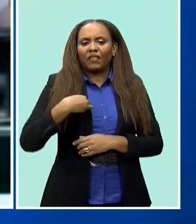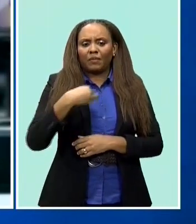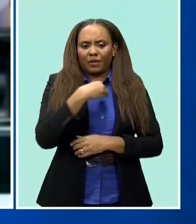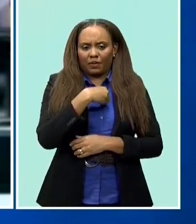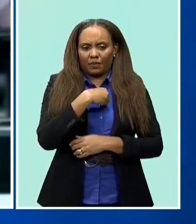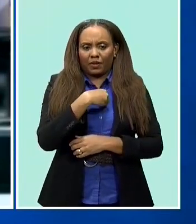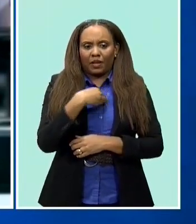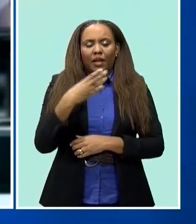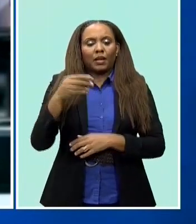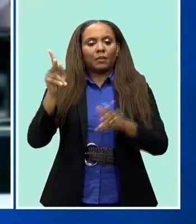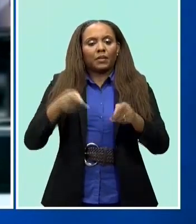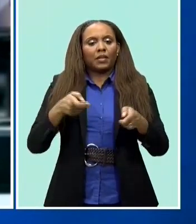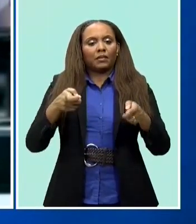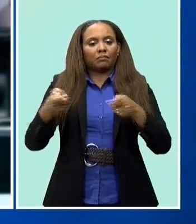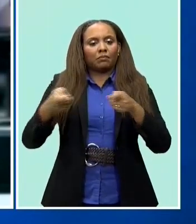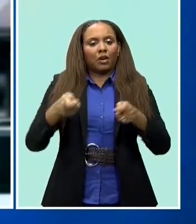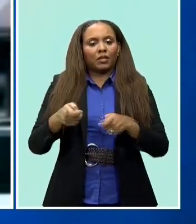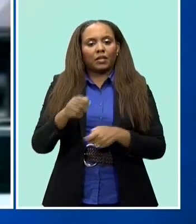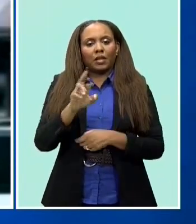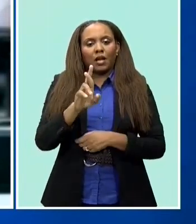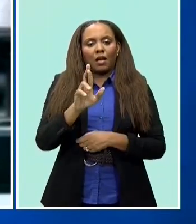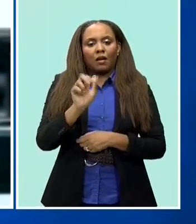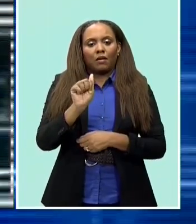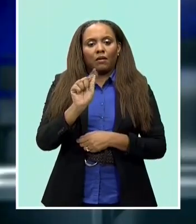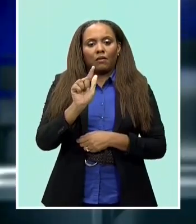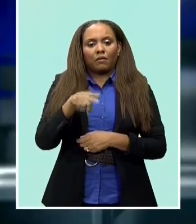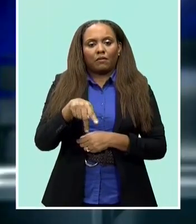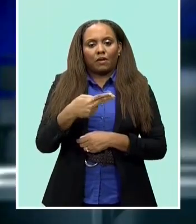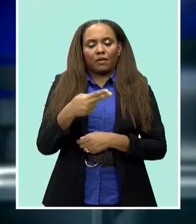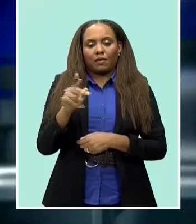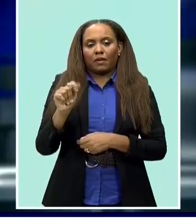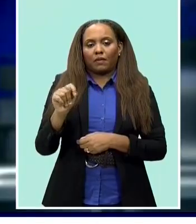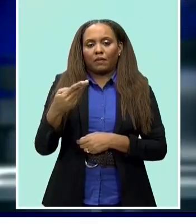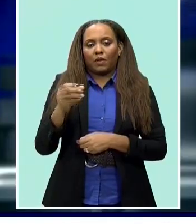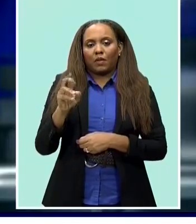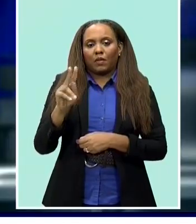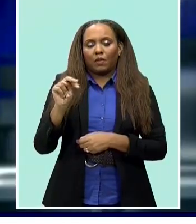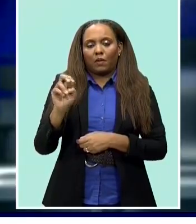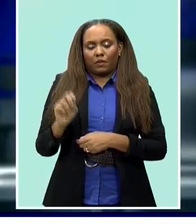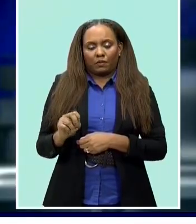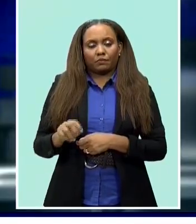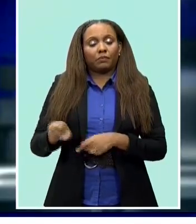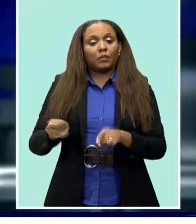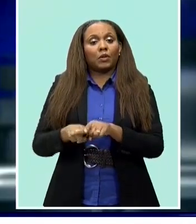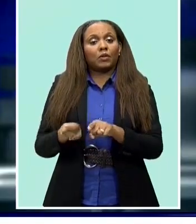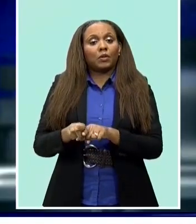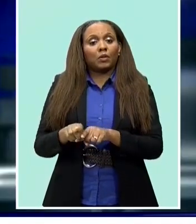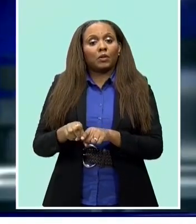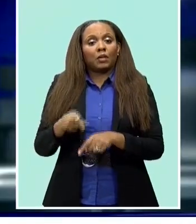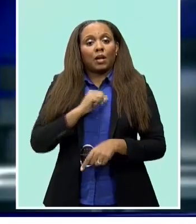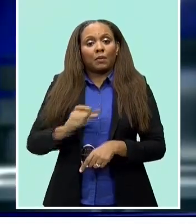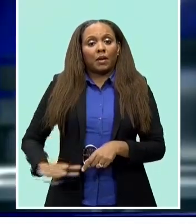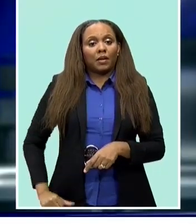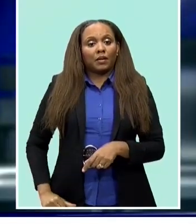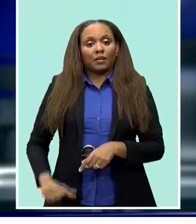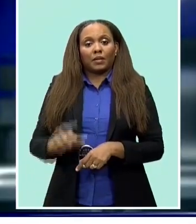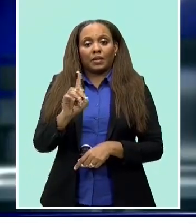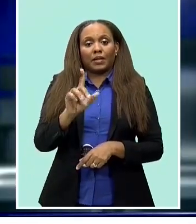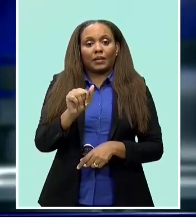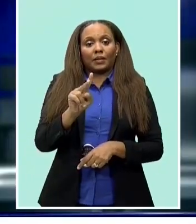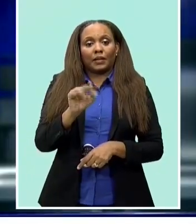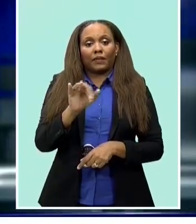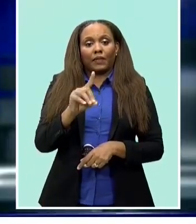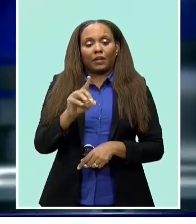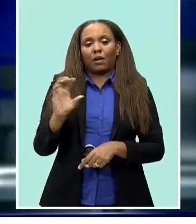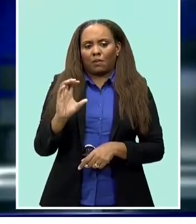by Member of Parliament for Christchurch South, Ralph Thorne. Now, Barbados' ambassador to CARICOM, David Commissiong, is his deputy.